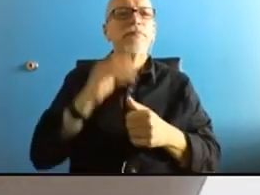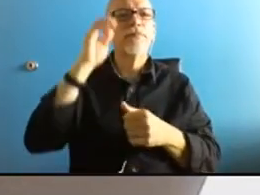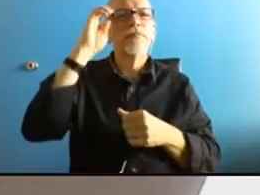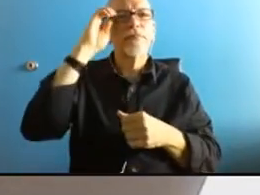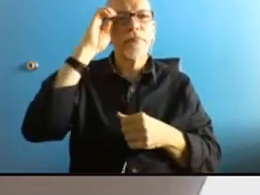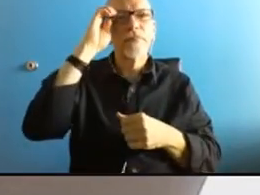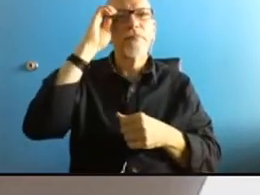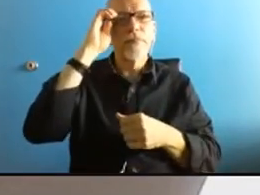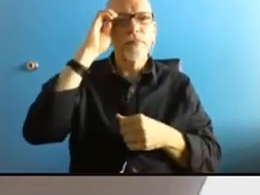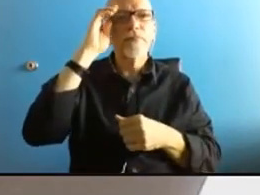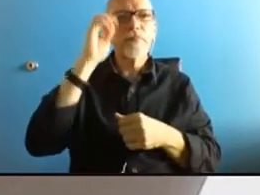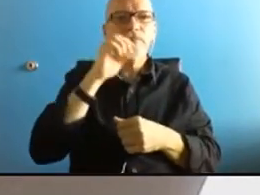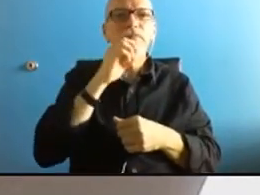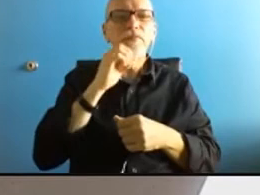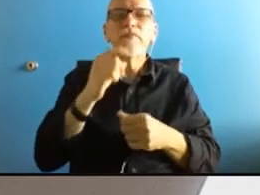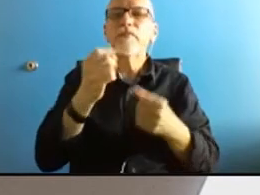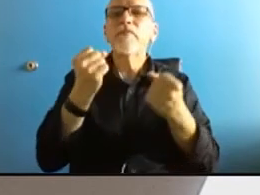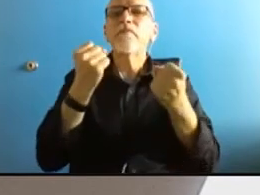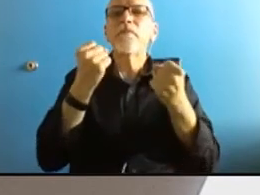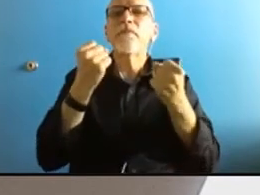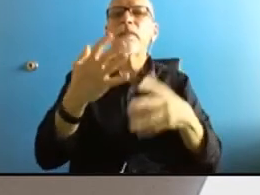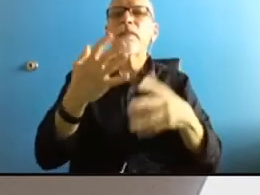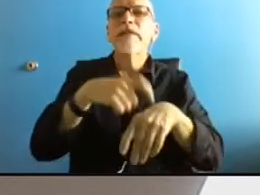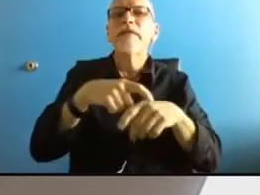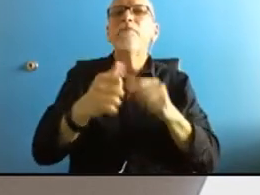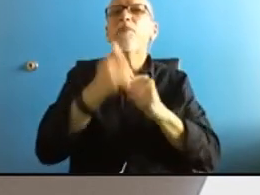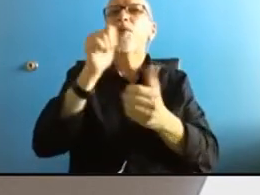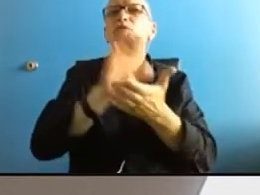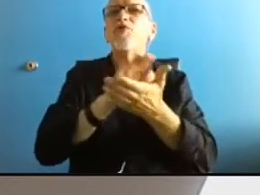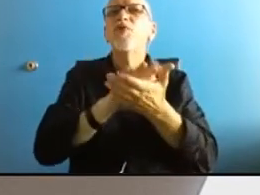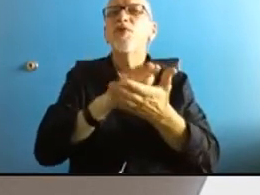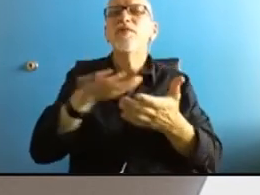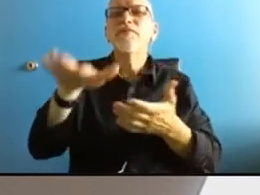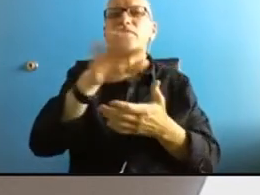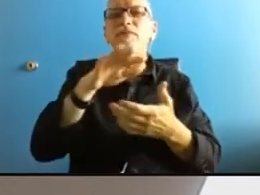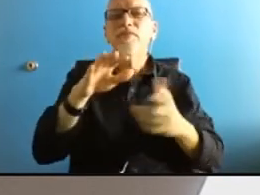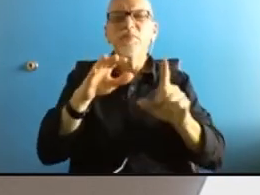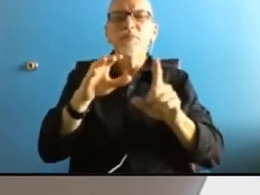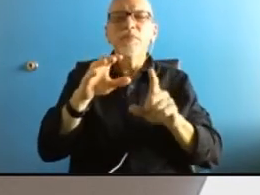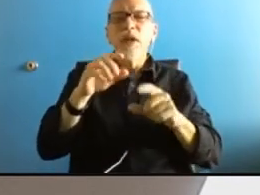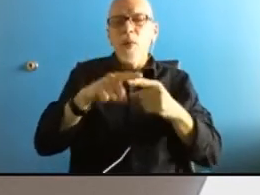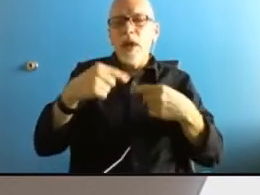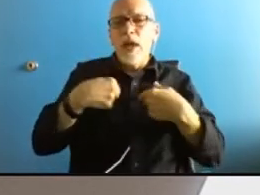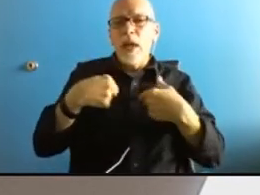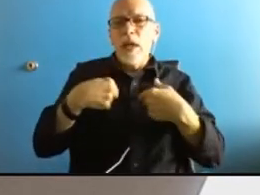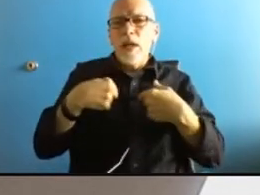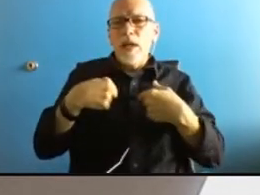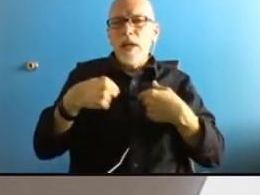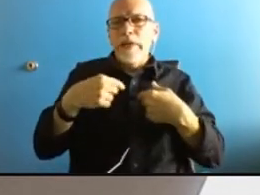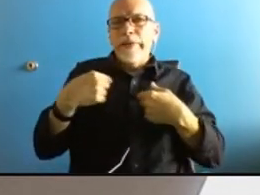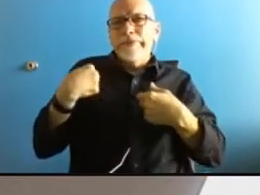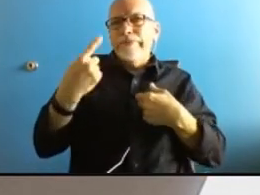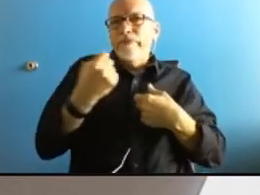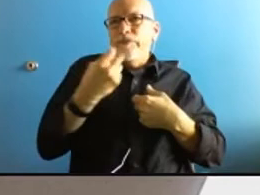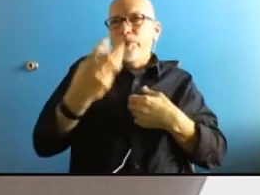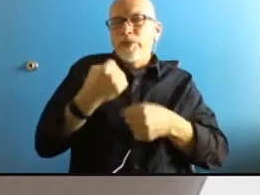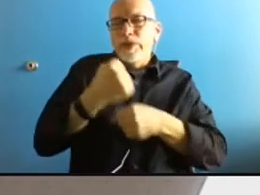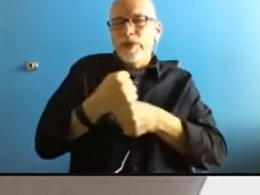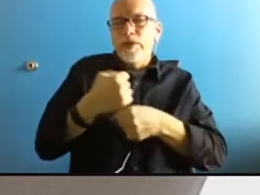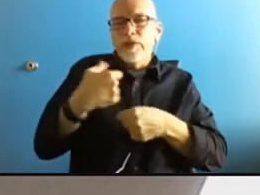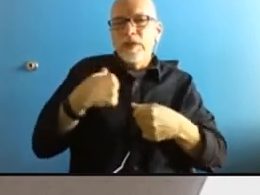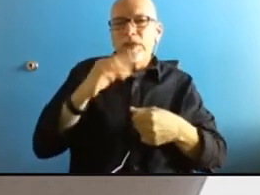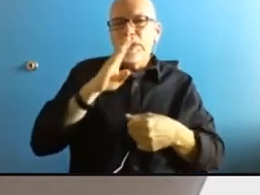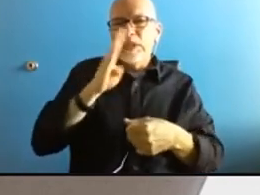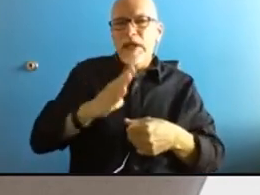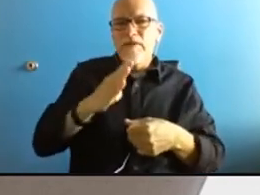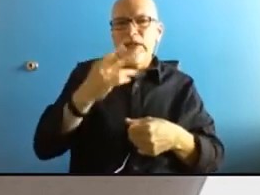many times most schools, when I was, for the past several years, had never seen